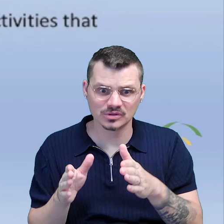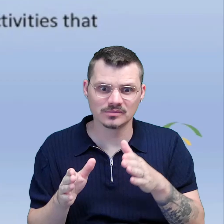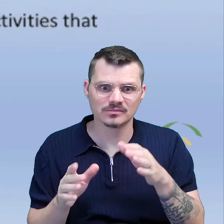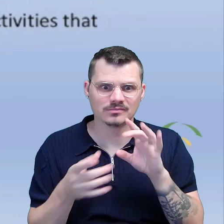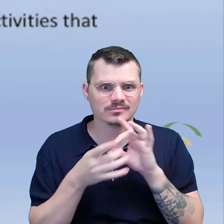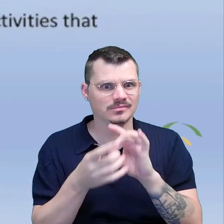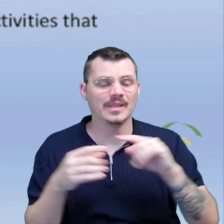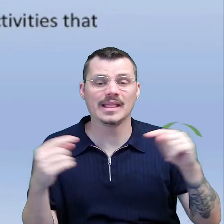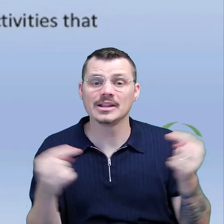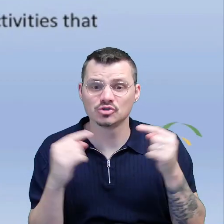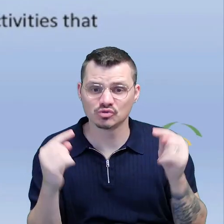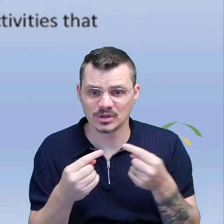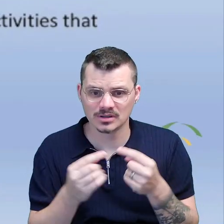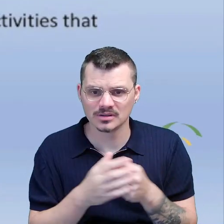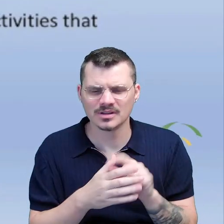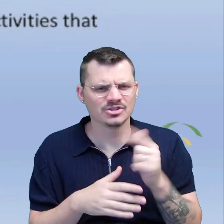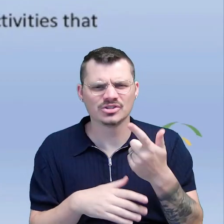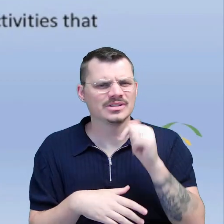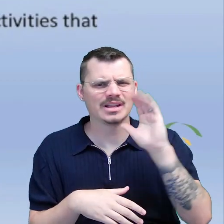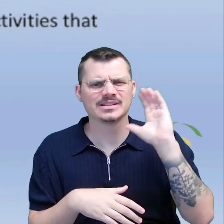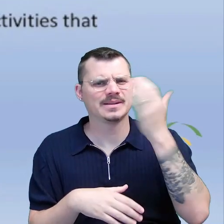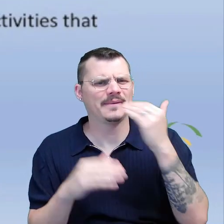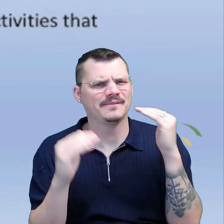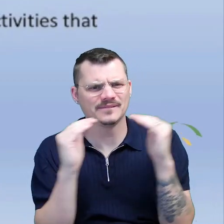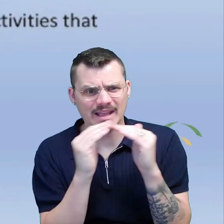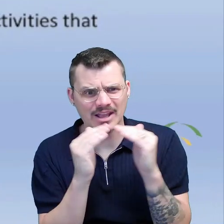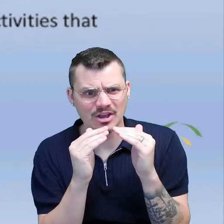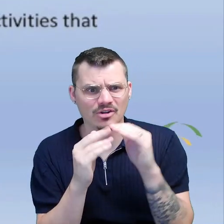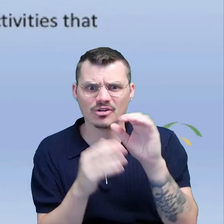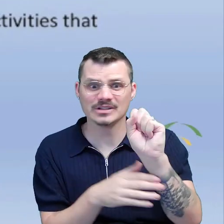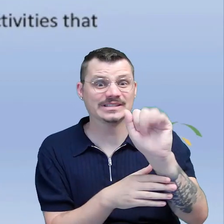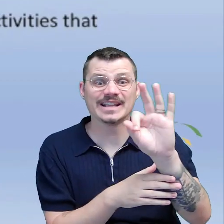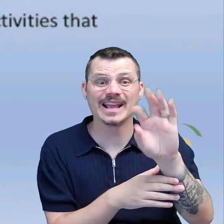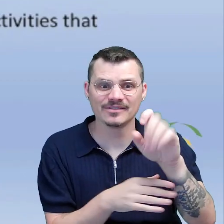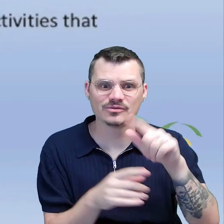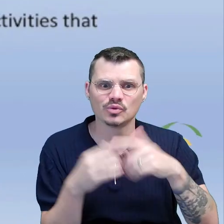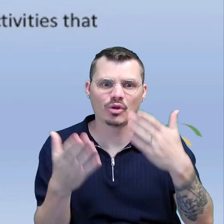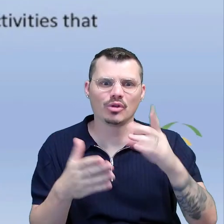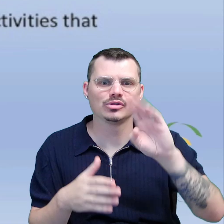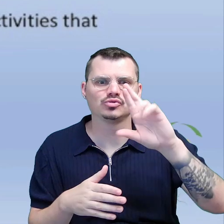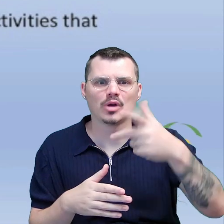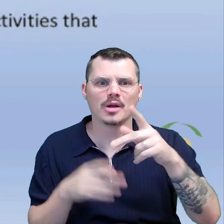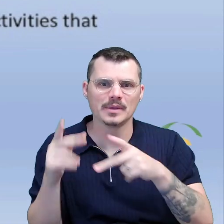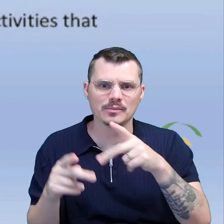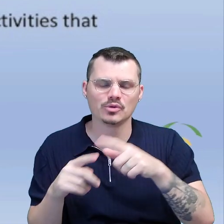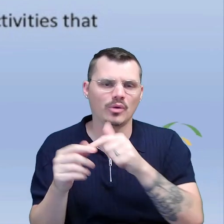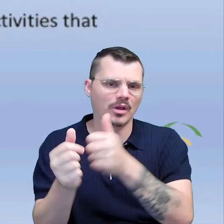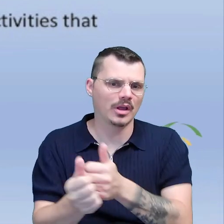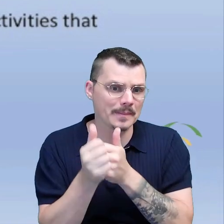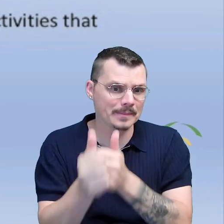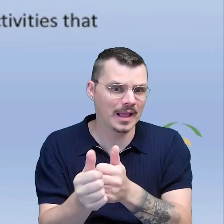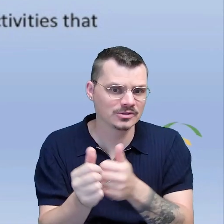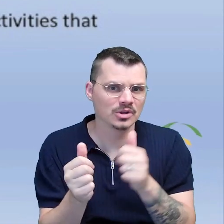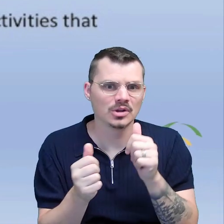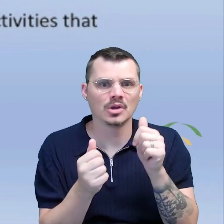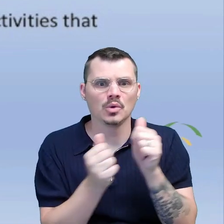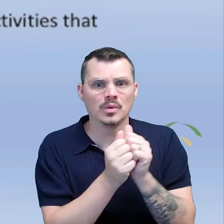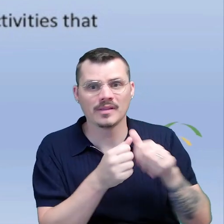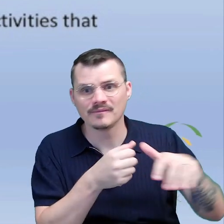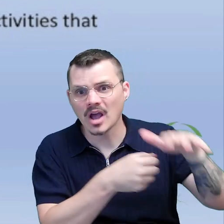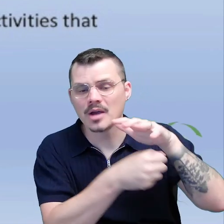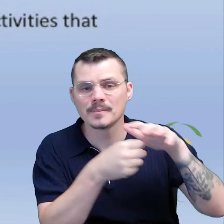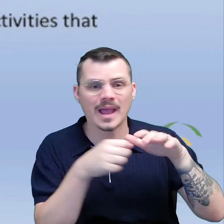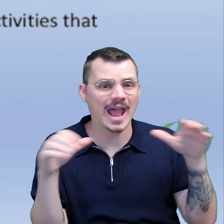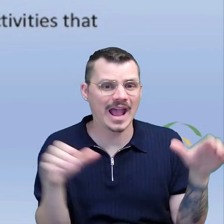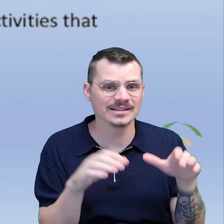injury. It just doesn't seem fair or safe to drug people into compliance with environments and activities